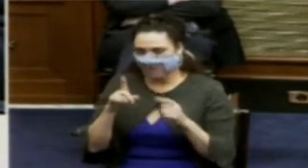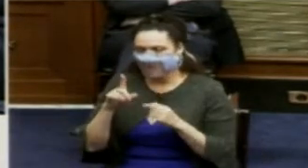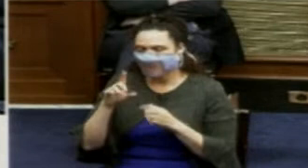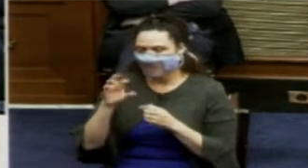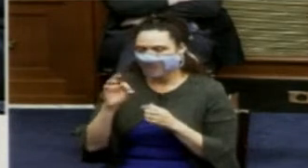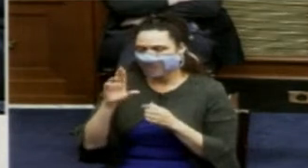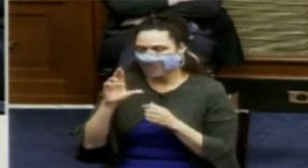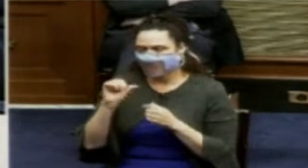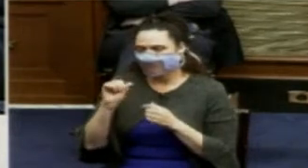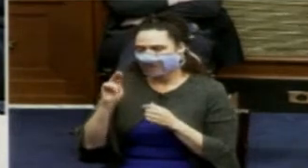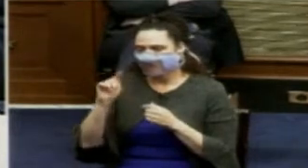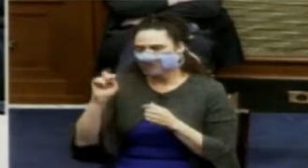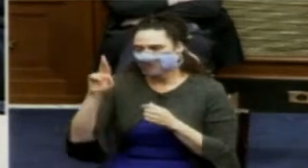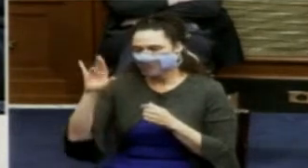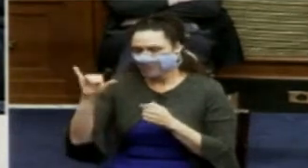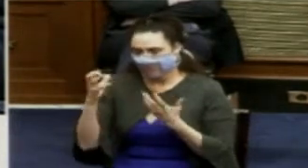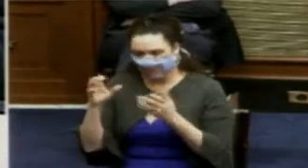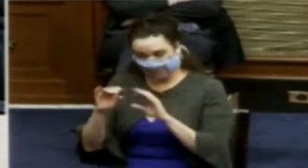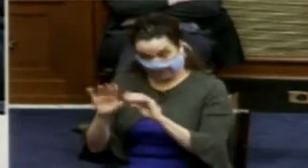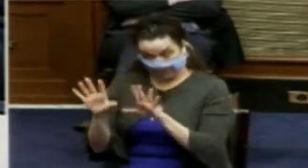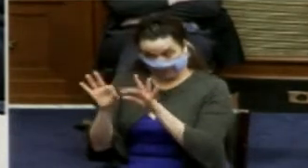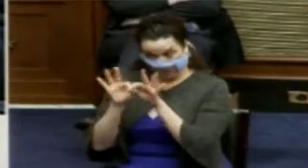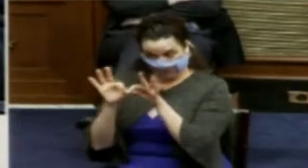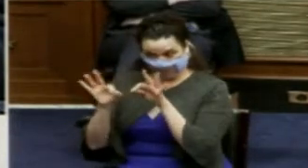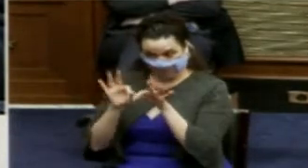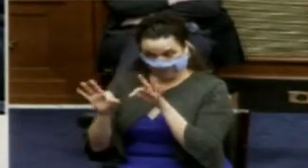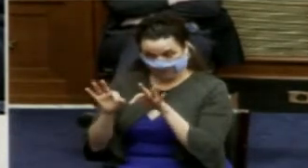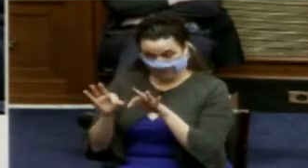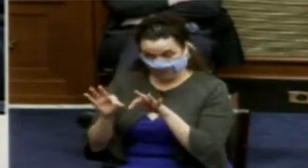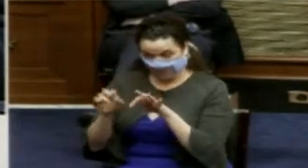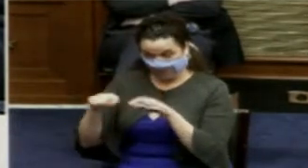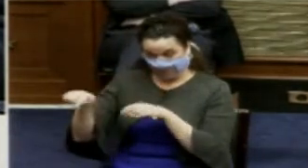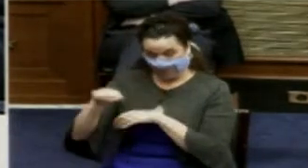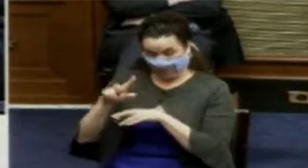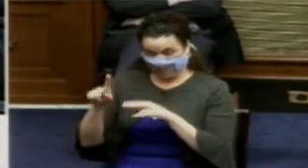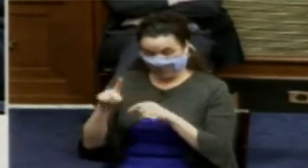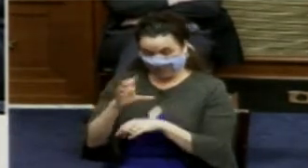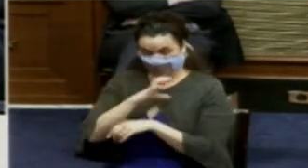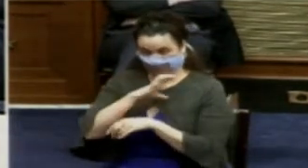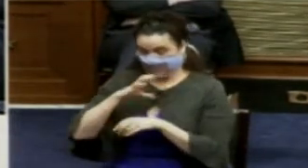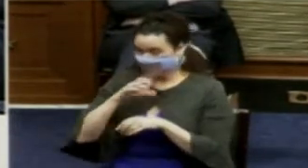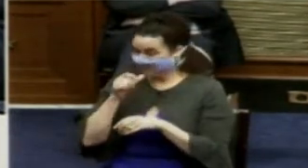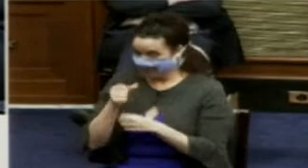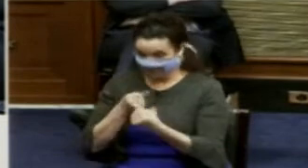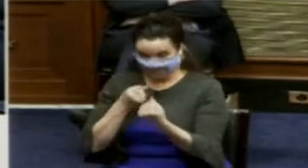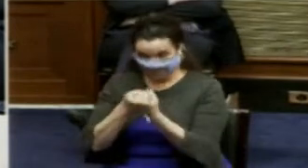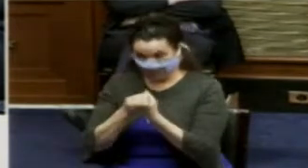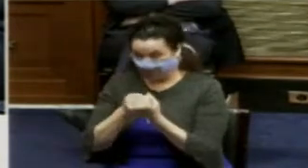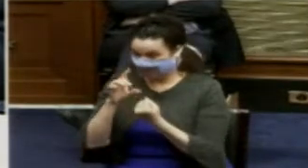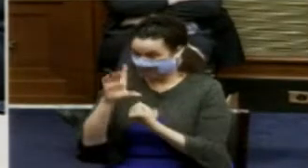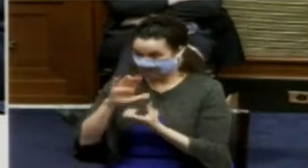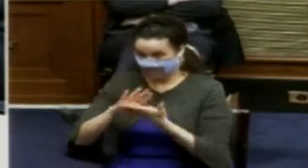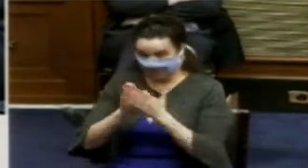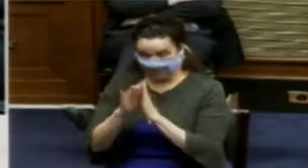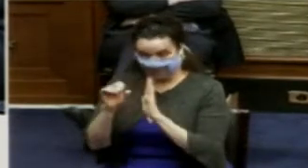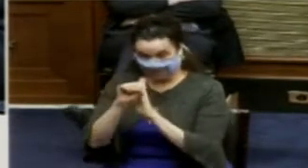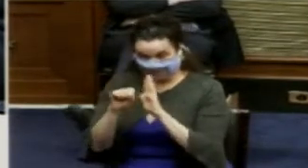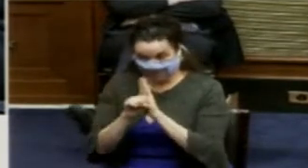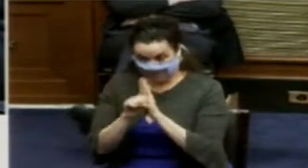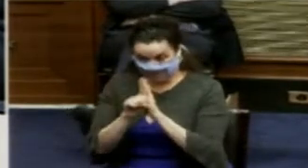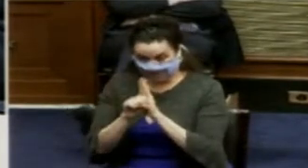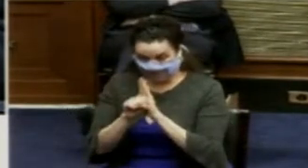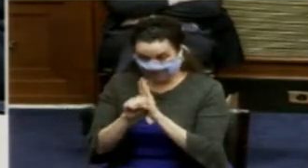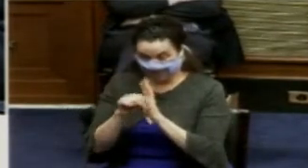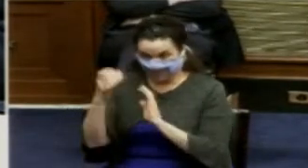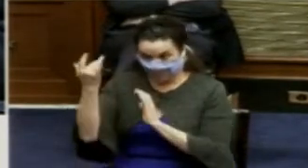wanted to be clear with other members of Congress that he was not advocating for D.C. statehood because, in his words,